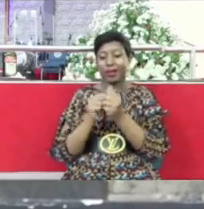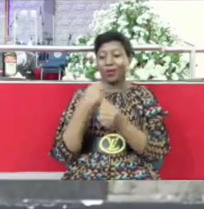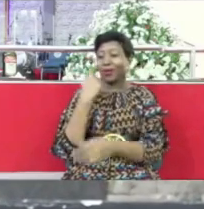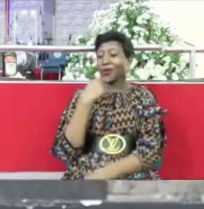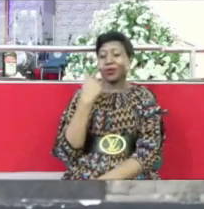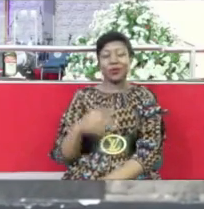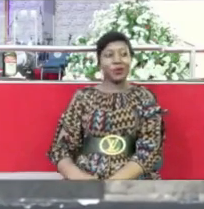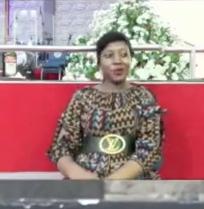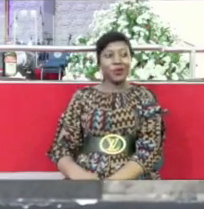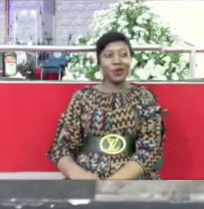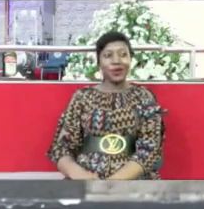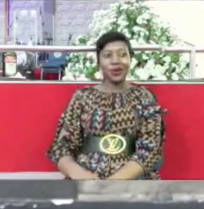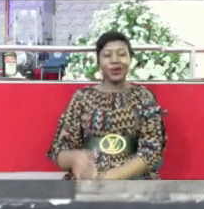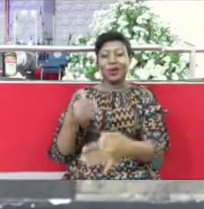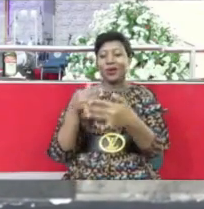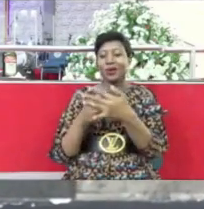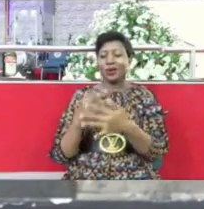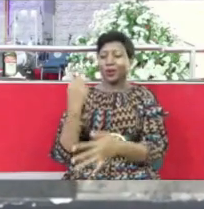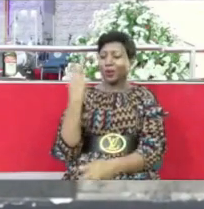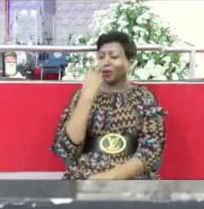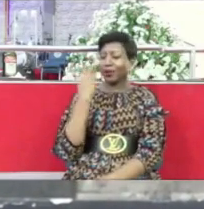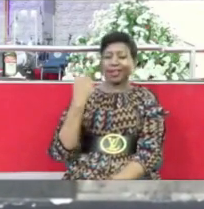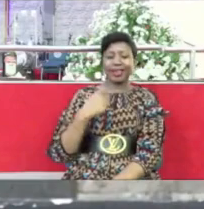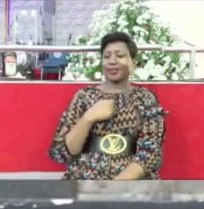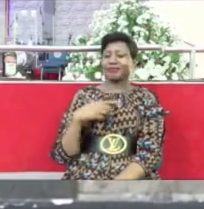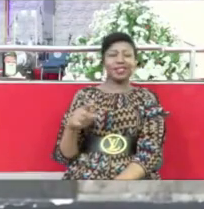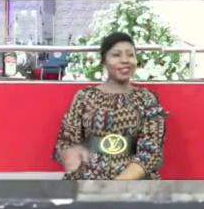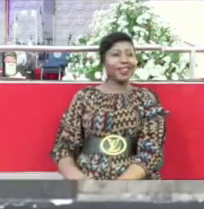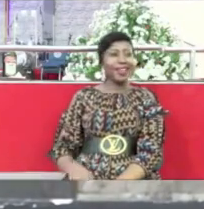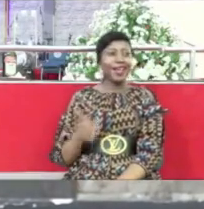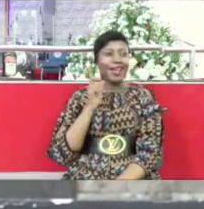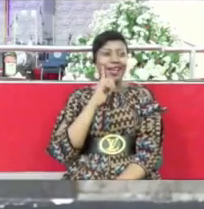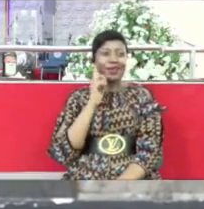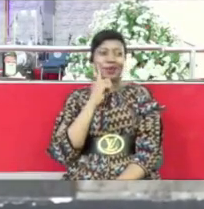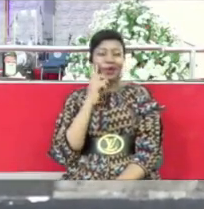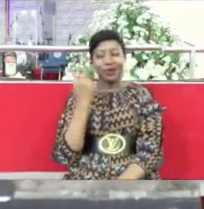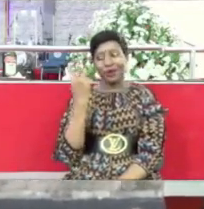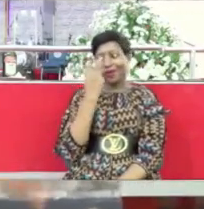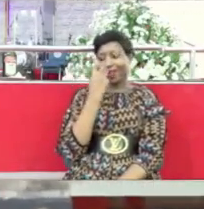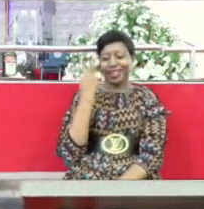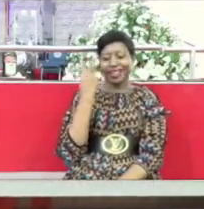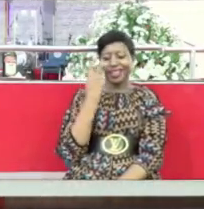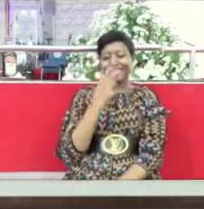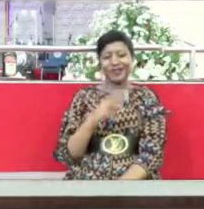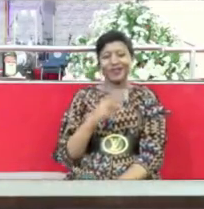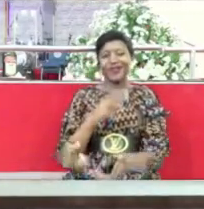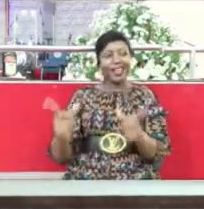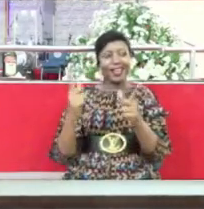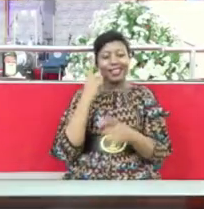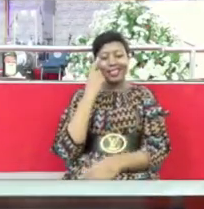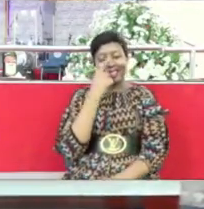kuniangalia sasa. Don't look at me like that. Niangalie kesho. Look at me tomorrow. Hebu macho yako. Let your eyes. Yaweze kufunguka. To be